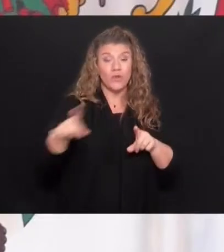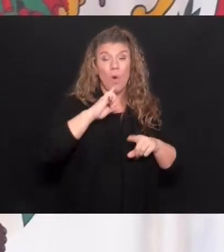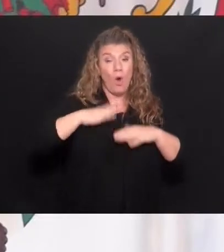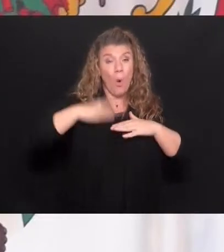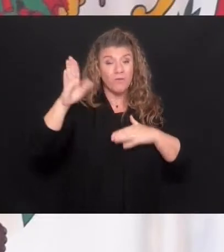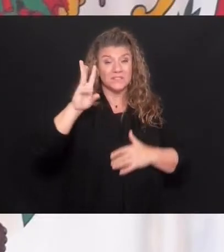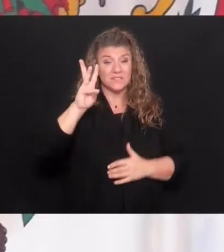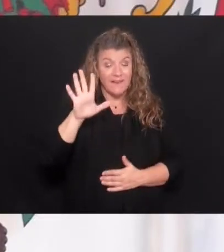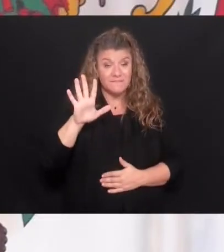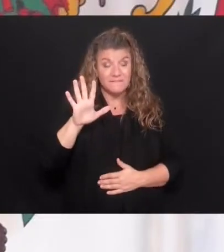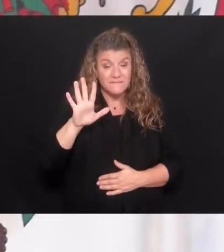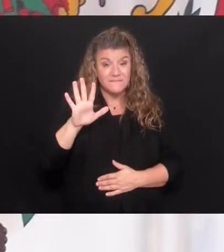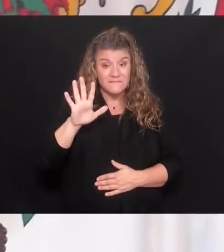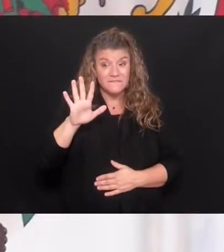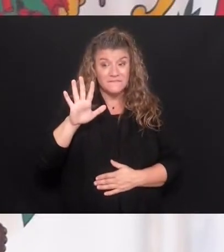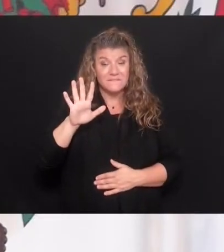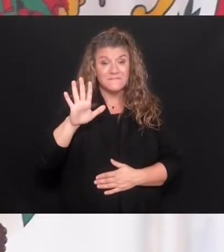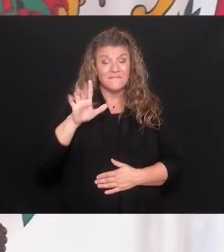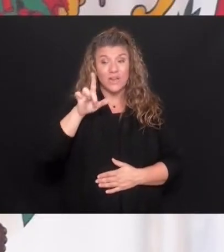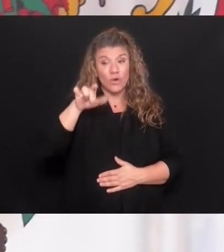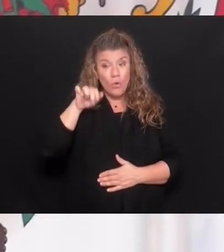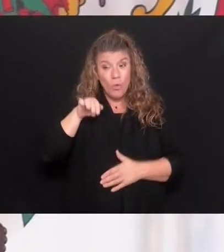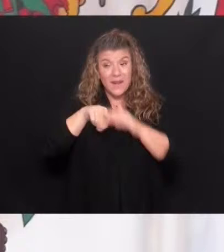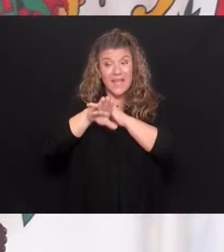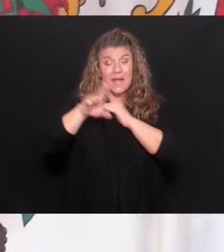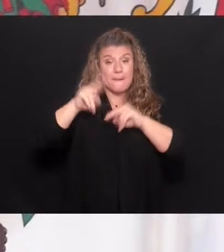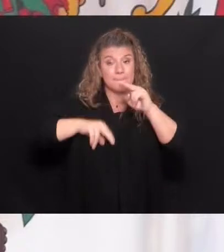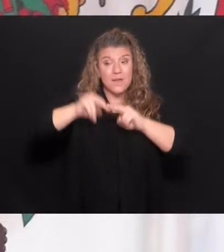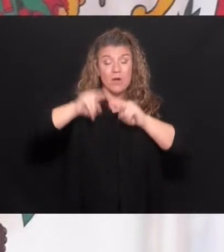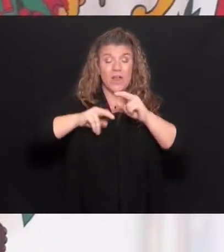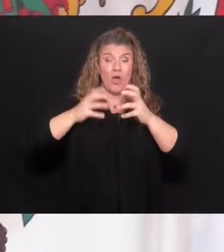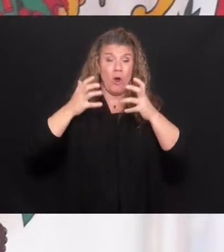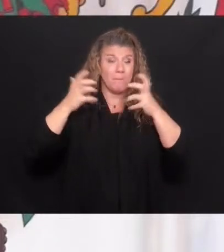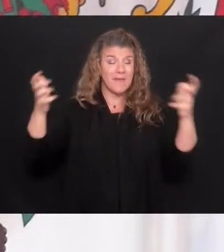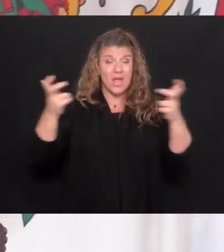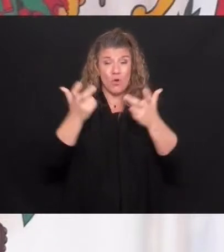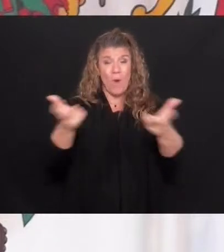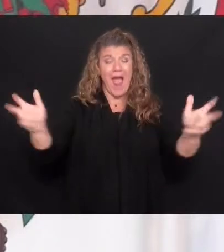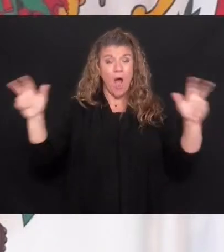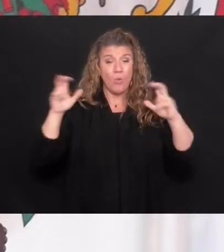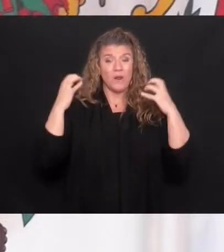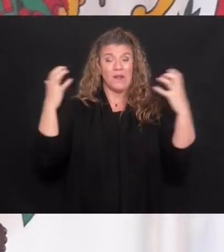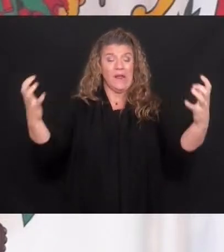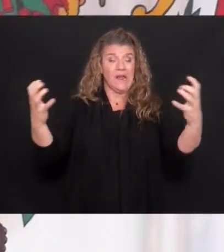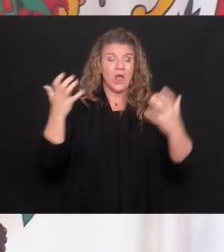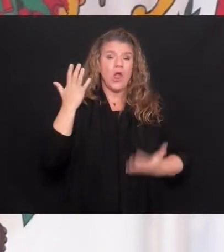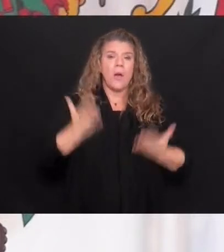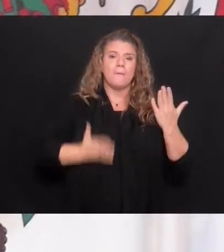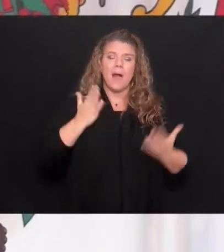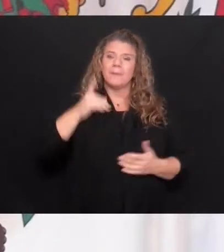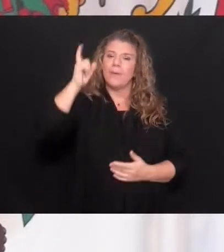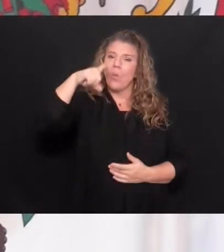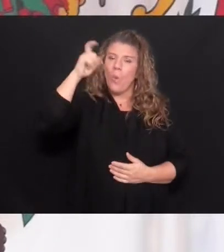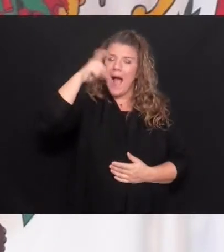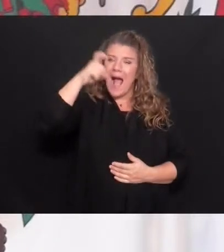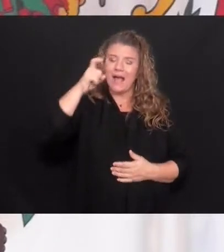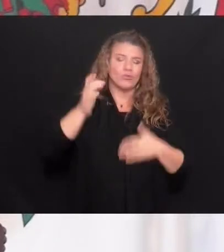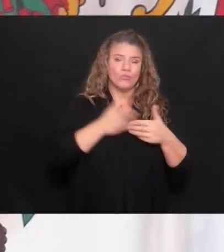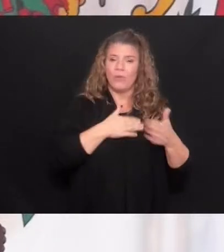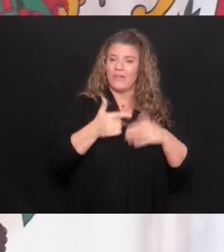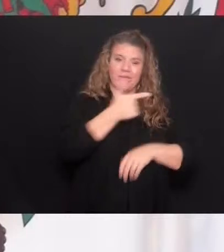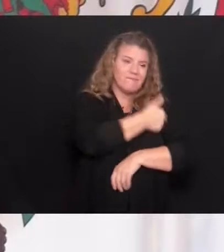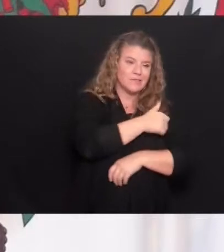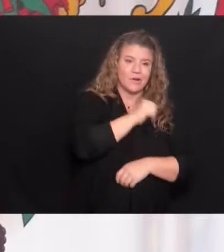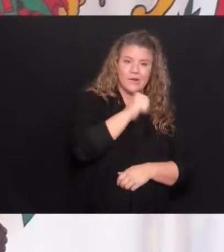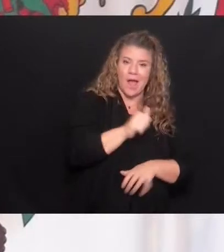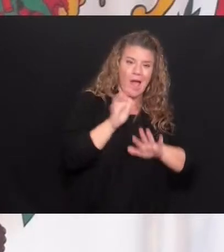and older especially, and you're going into a building or a big crowd, you'd probably be very, very wise, whether you've been vaccinated